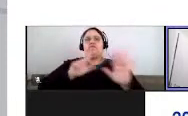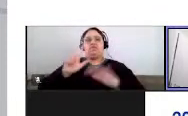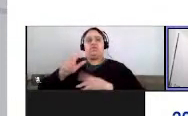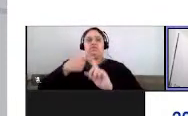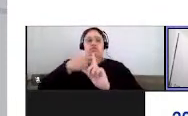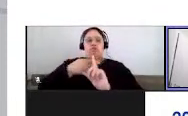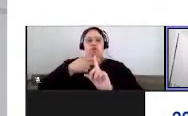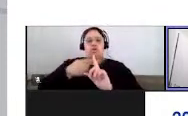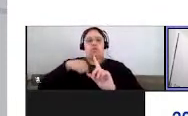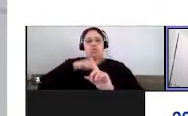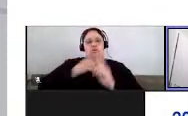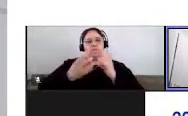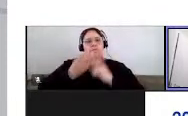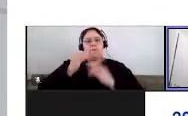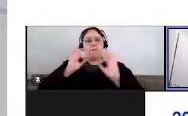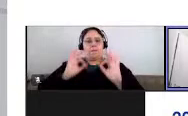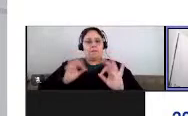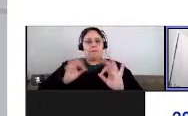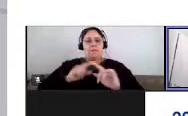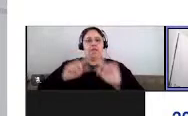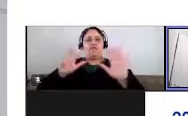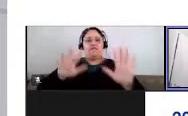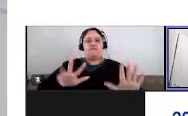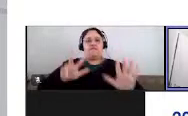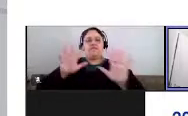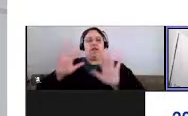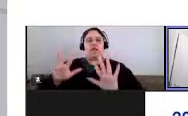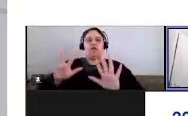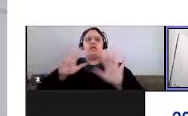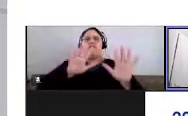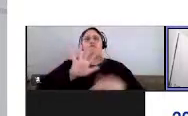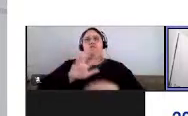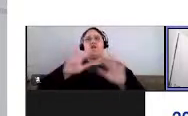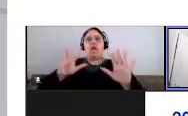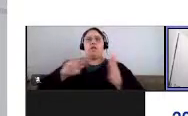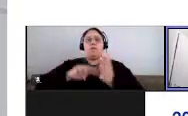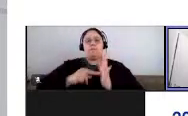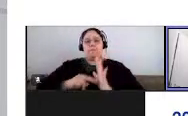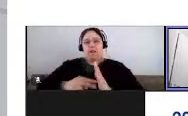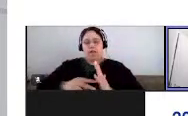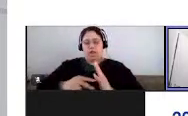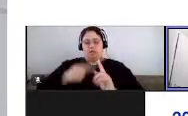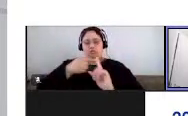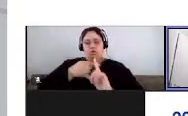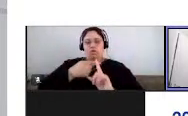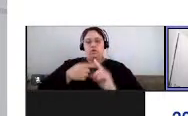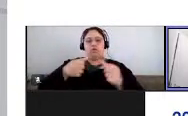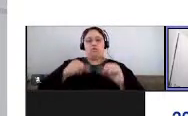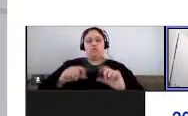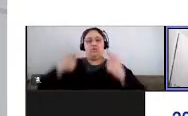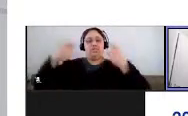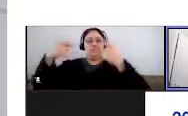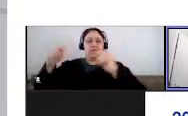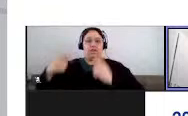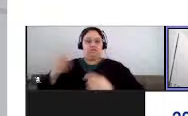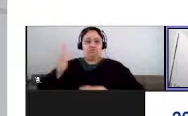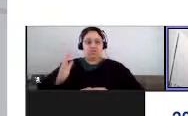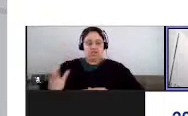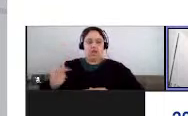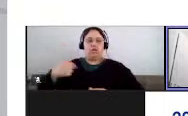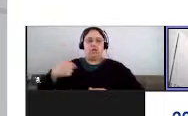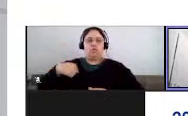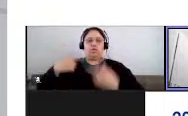targets was achieved and 58 were planned. And then for on the expenditure side,